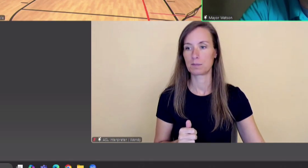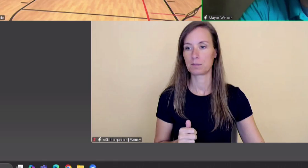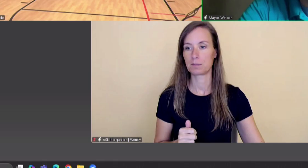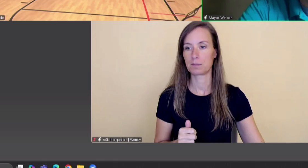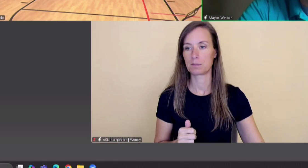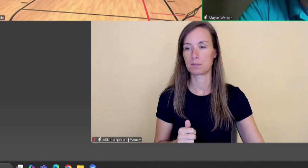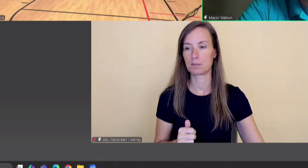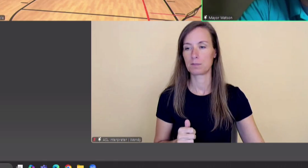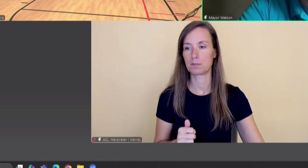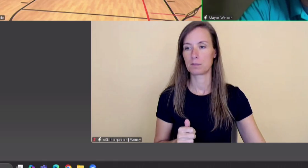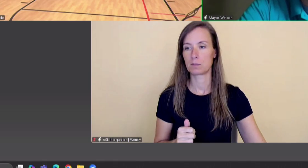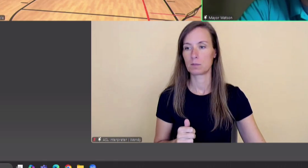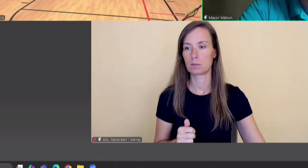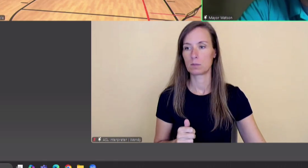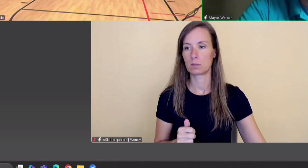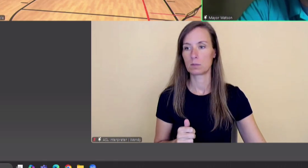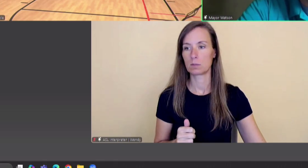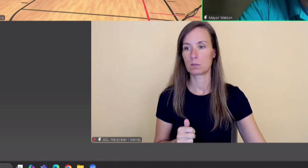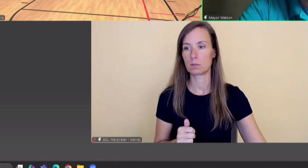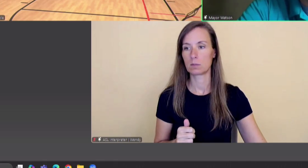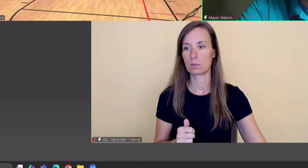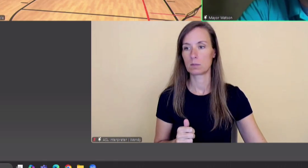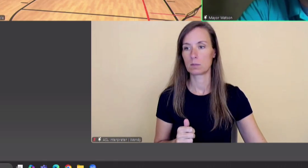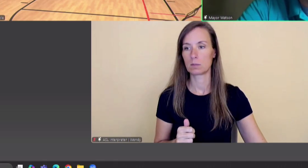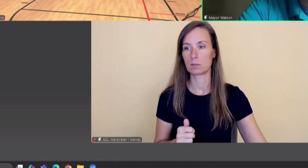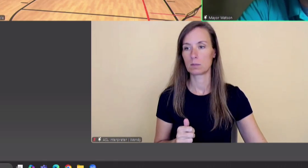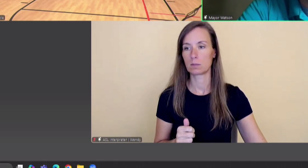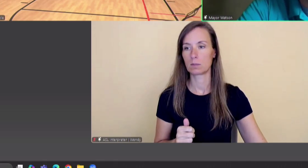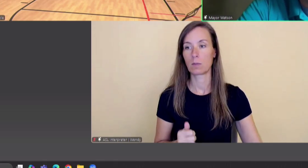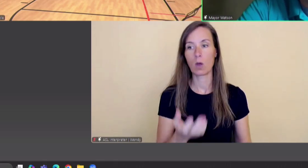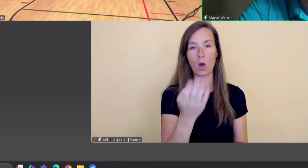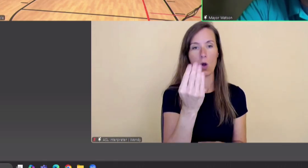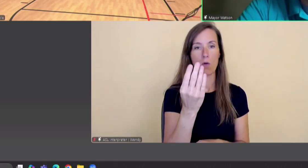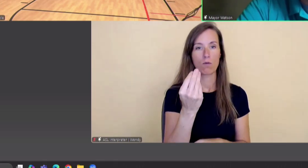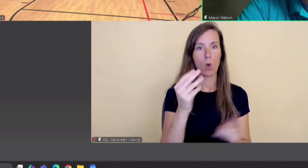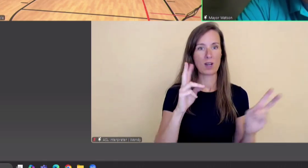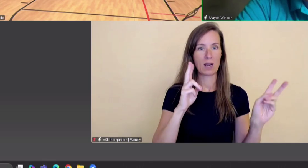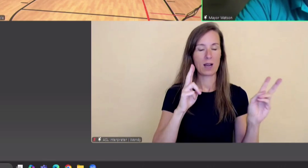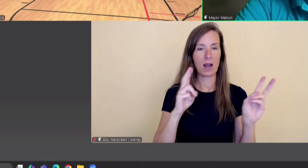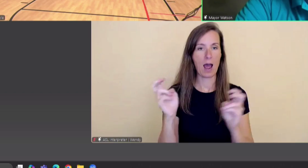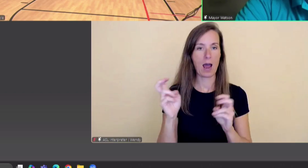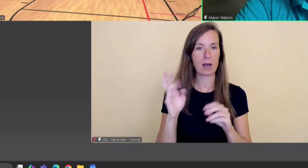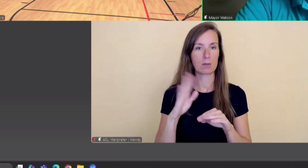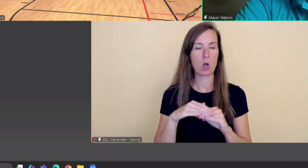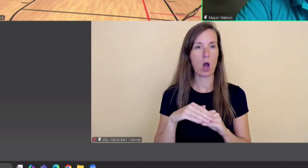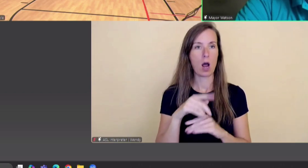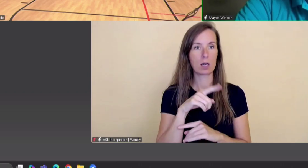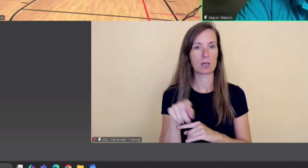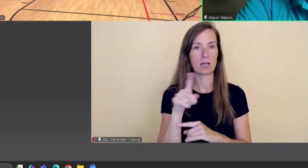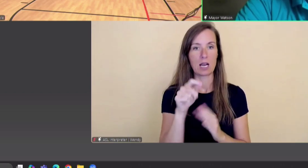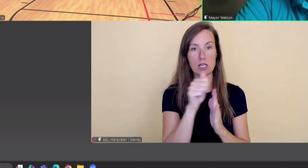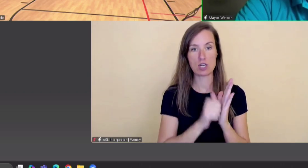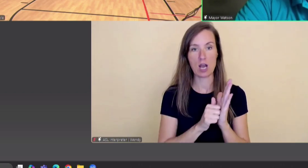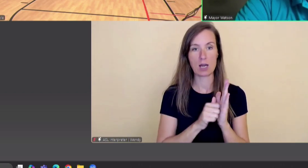I see 14 items on the agenda plus adjournments. I do